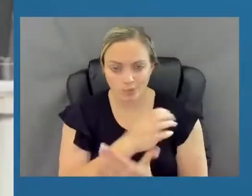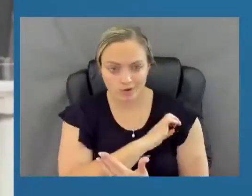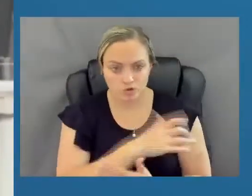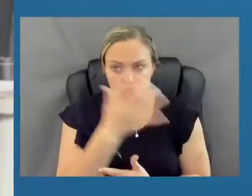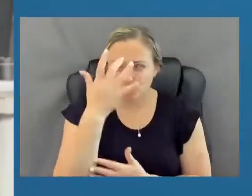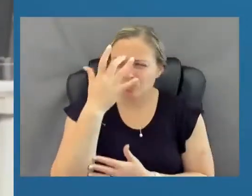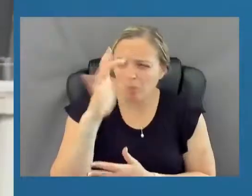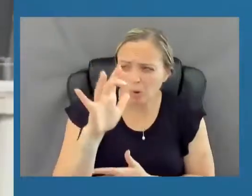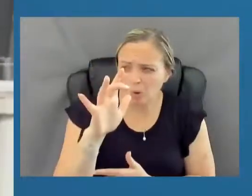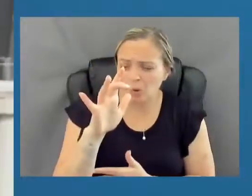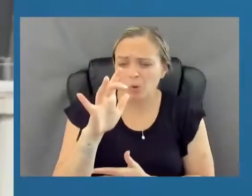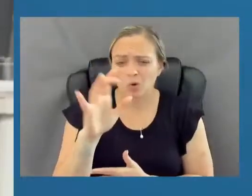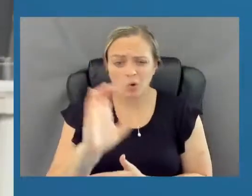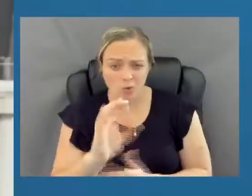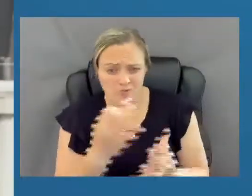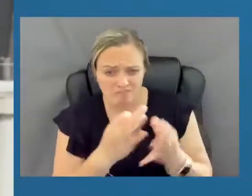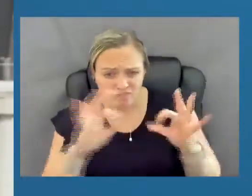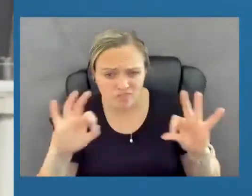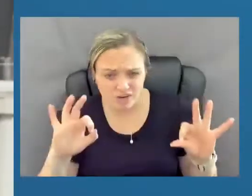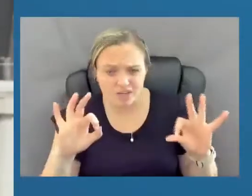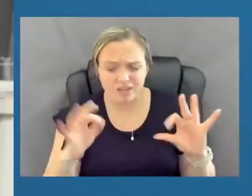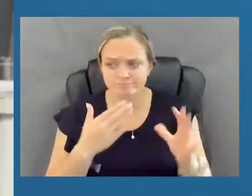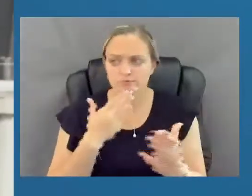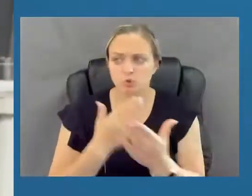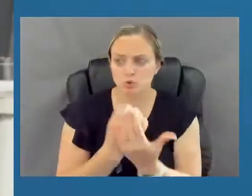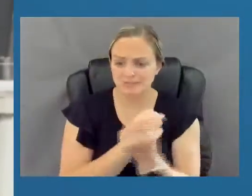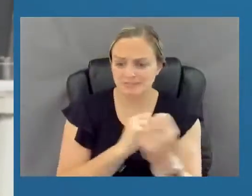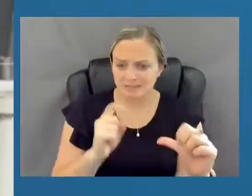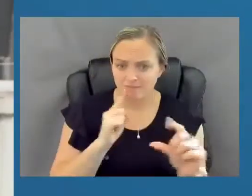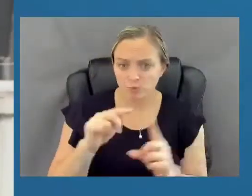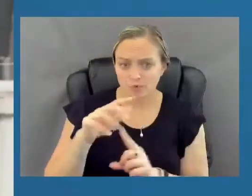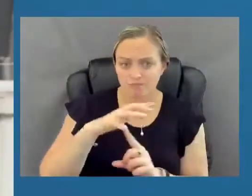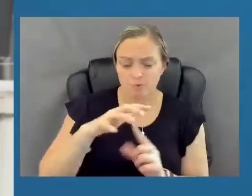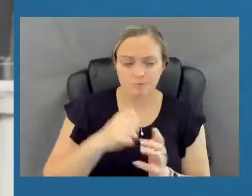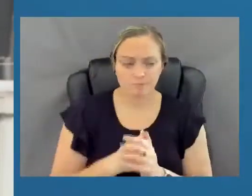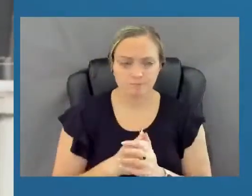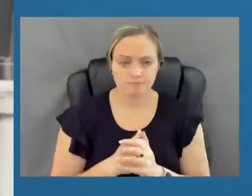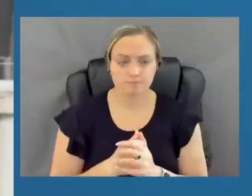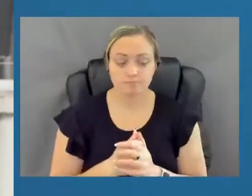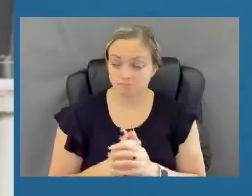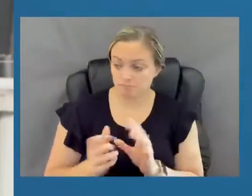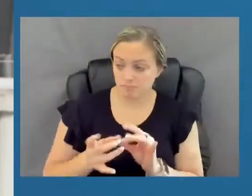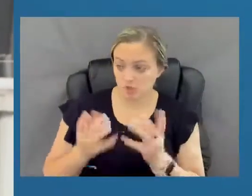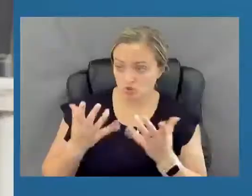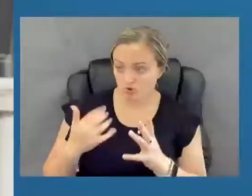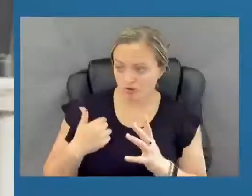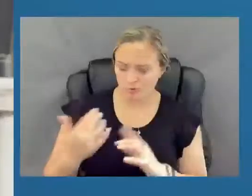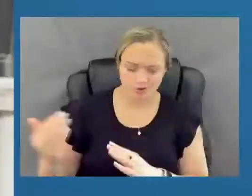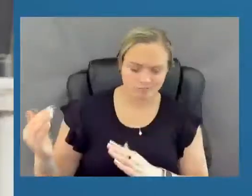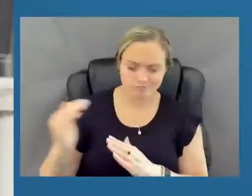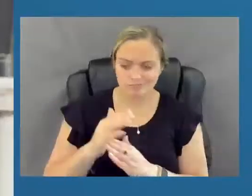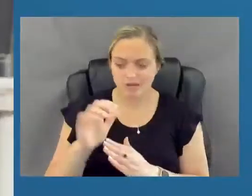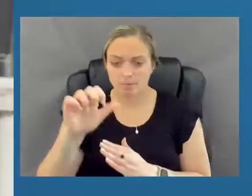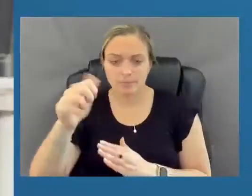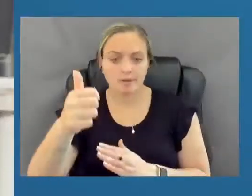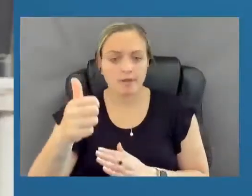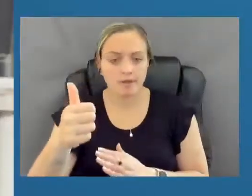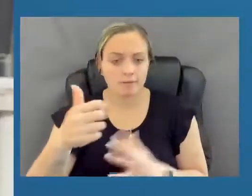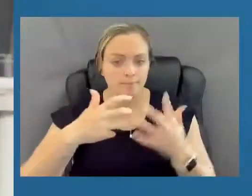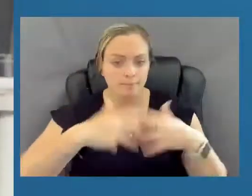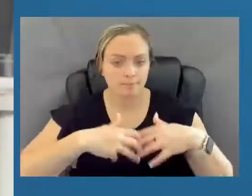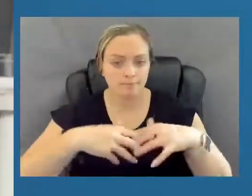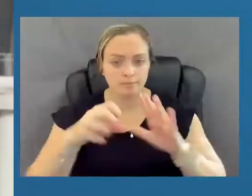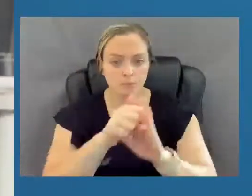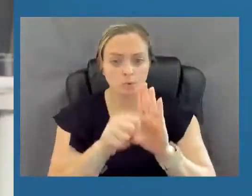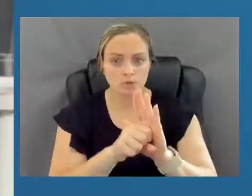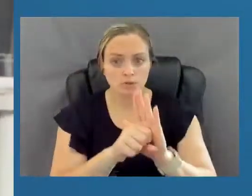wisely, carbon-free and for the environment. As I mentioned, we're a top 10 manufacturing state. From what I can